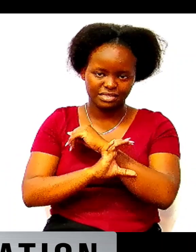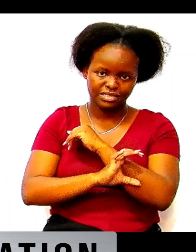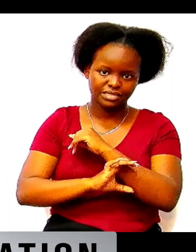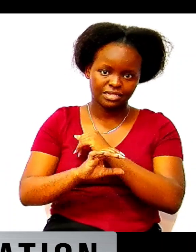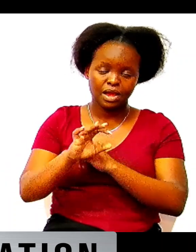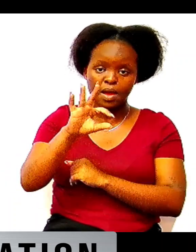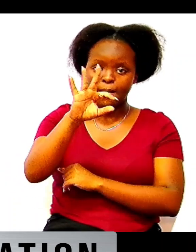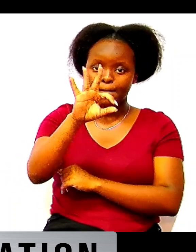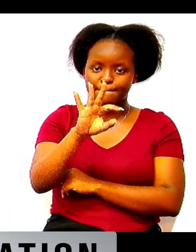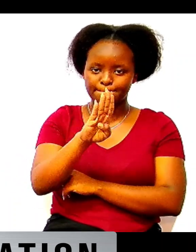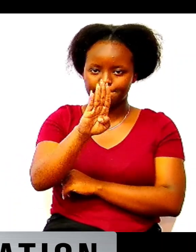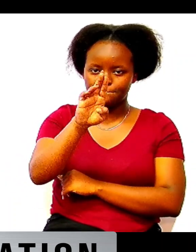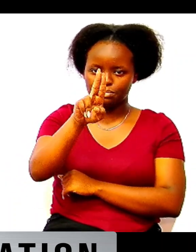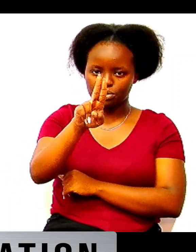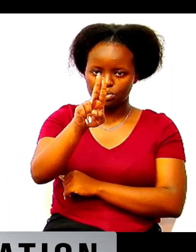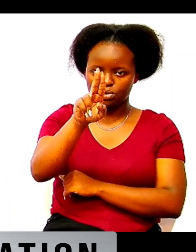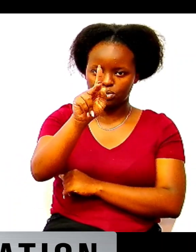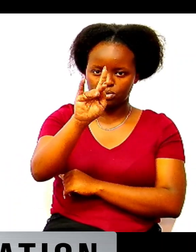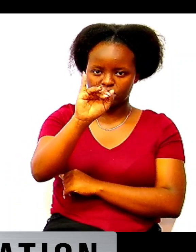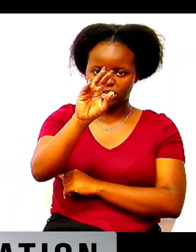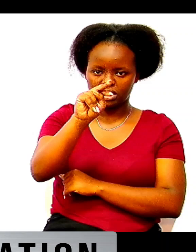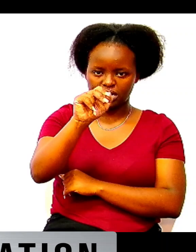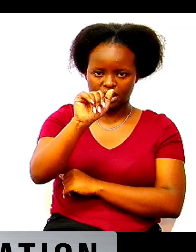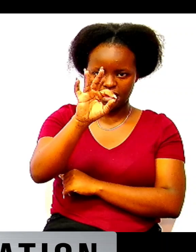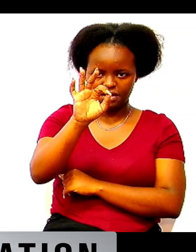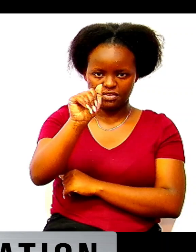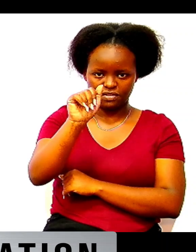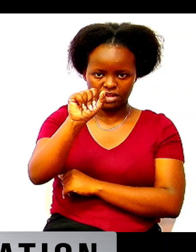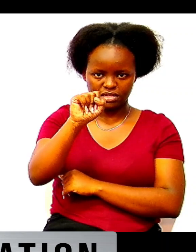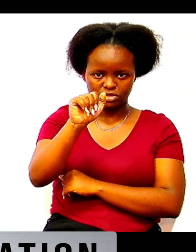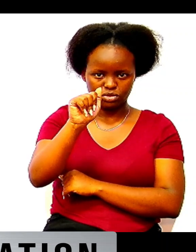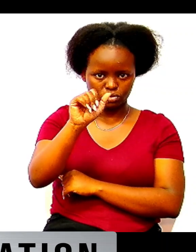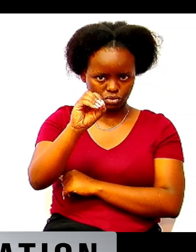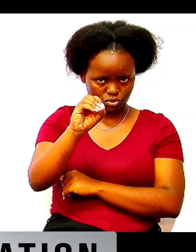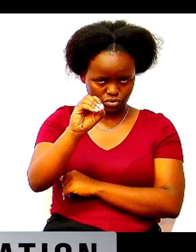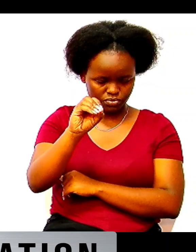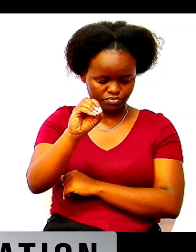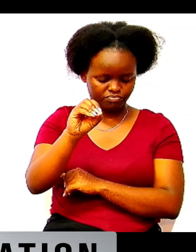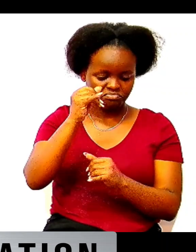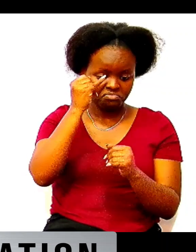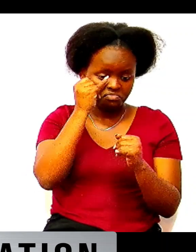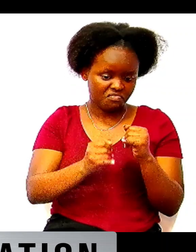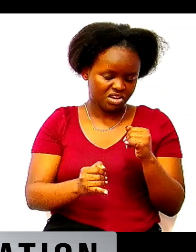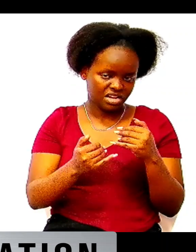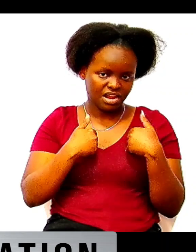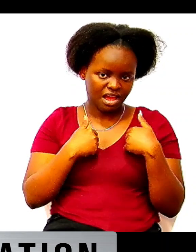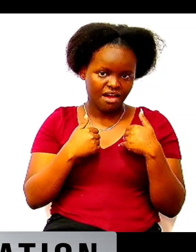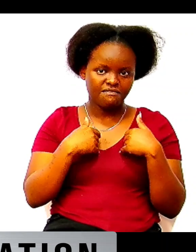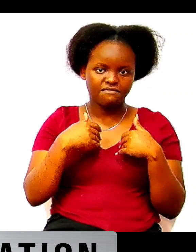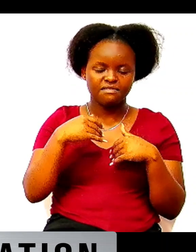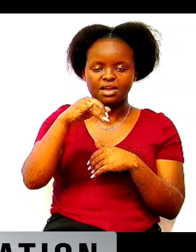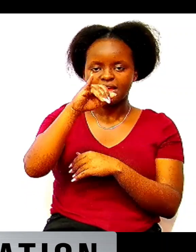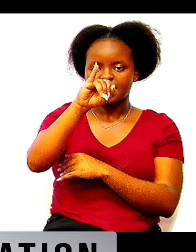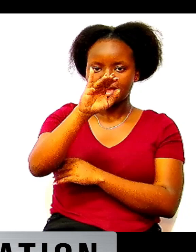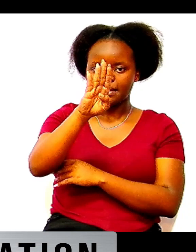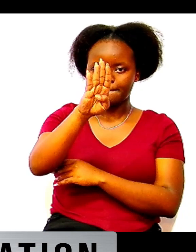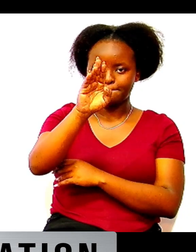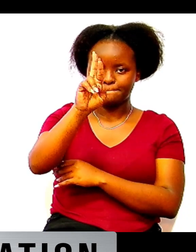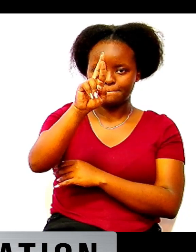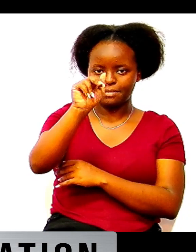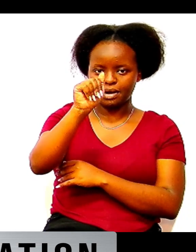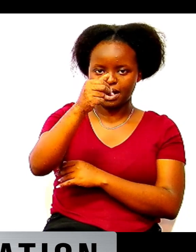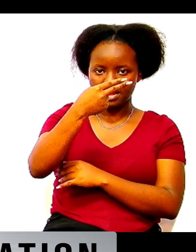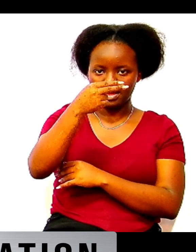Faso, the young people came and you saw what happened. It ended up, finally we have Ibrahim Traore there. It all